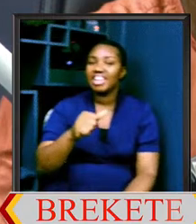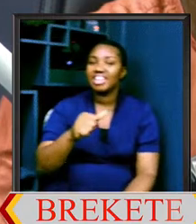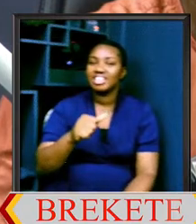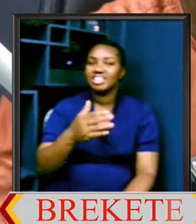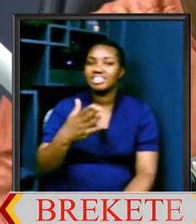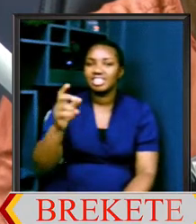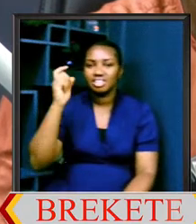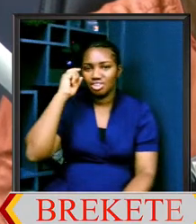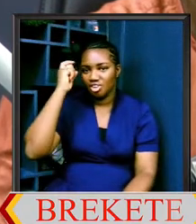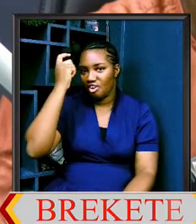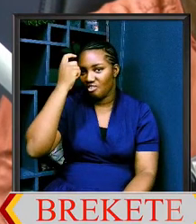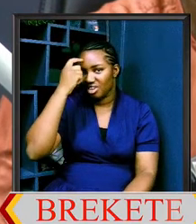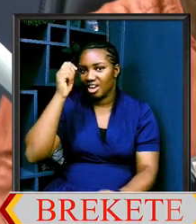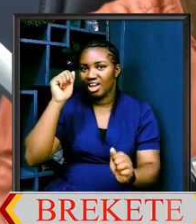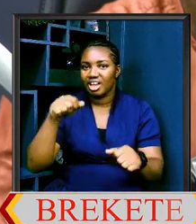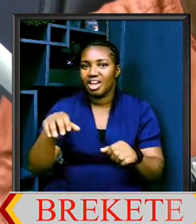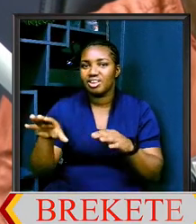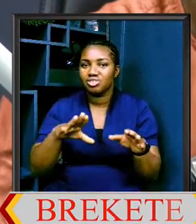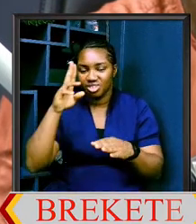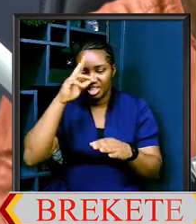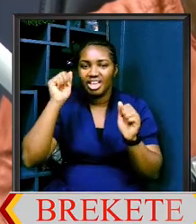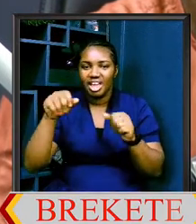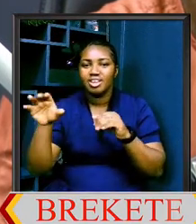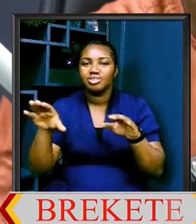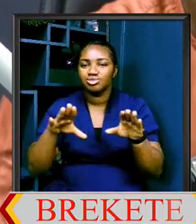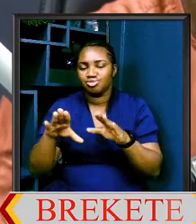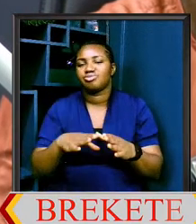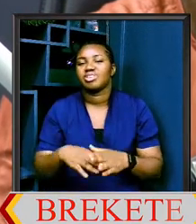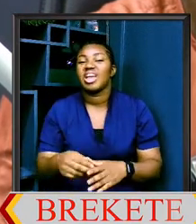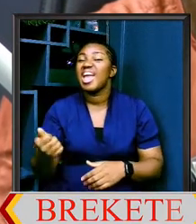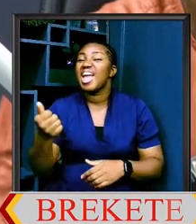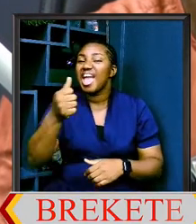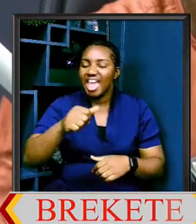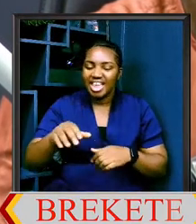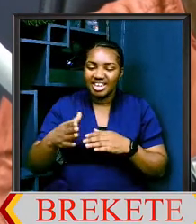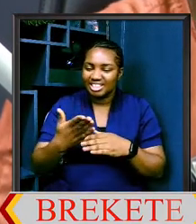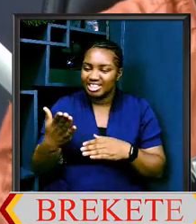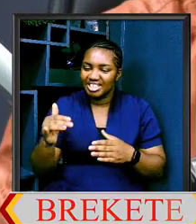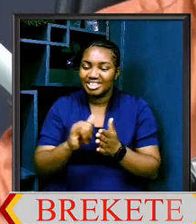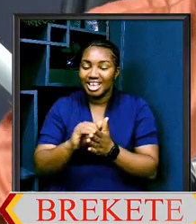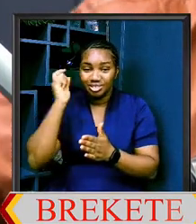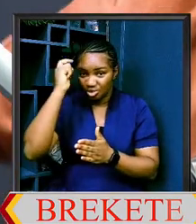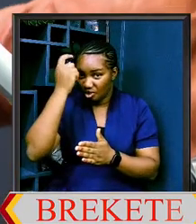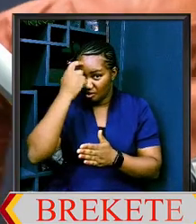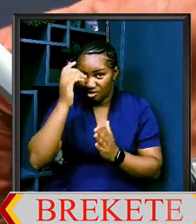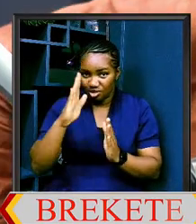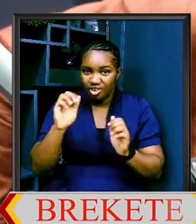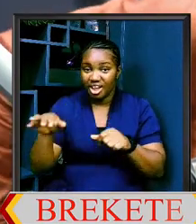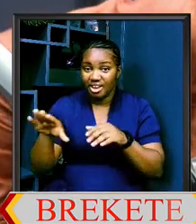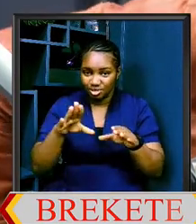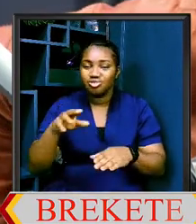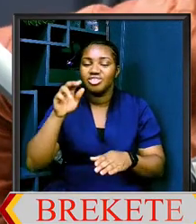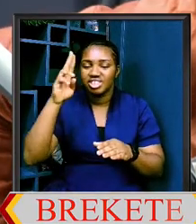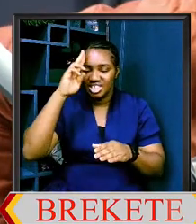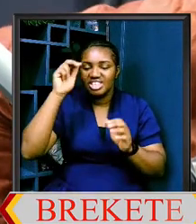He's capable to do this. Yeah. Okada. Anything governor can do, he's capable to do it.